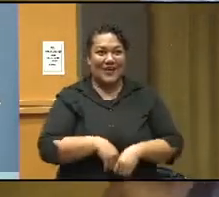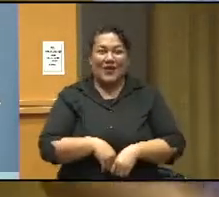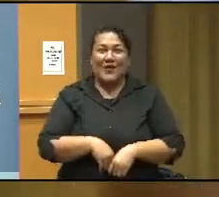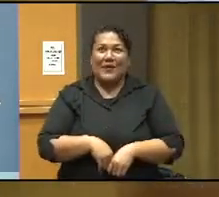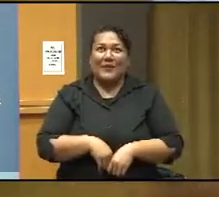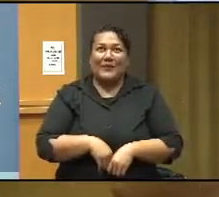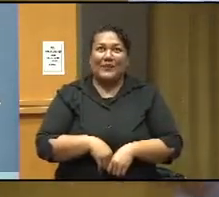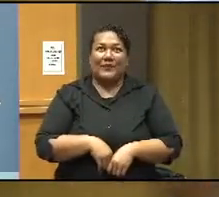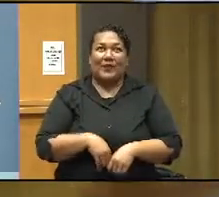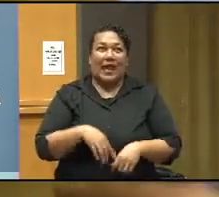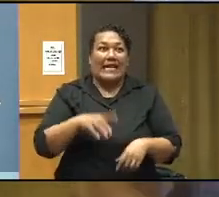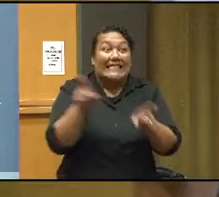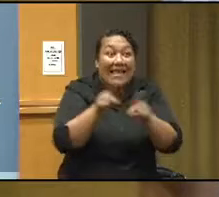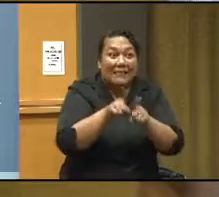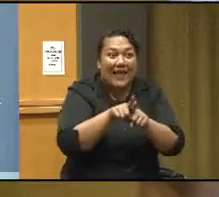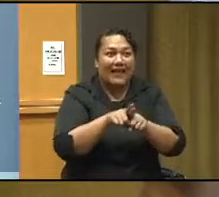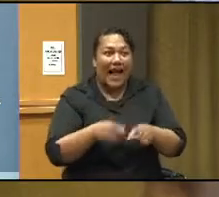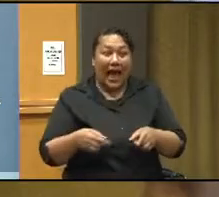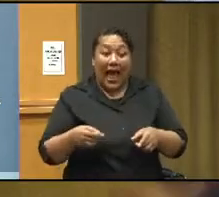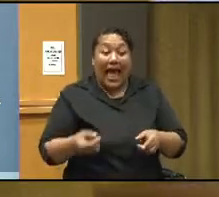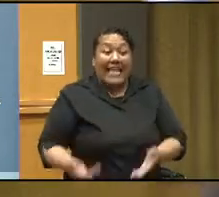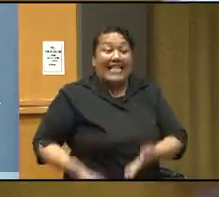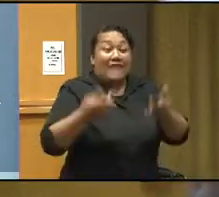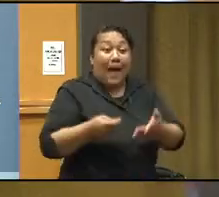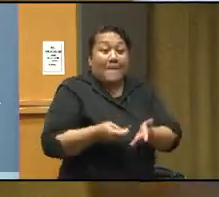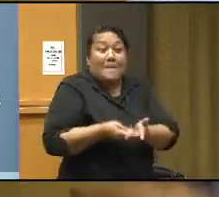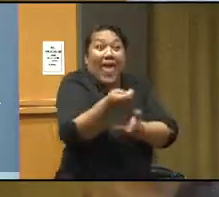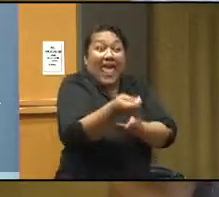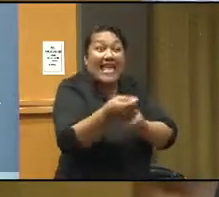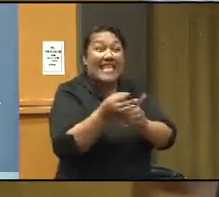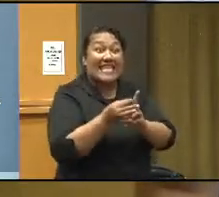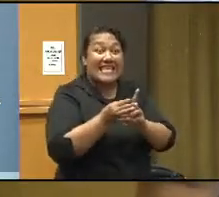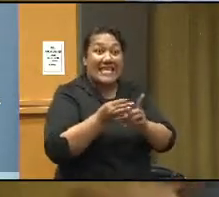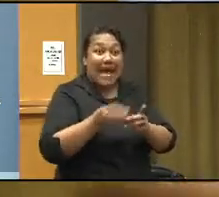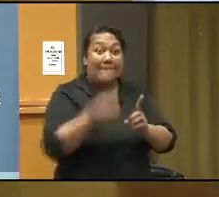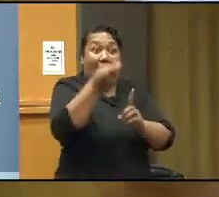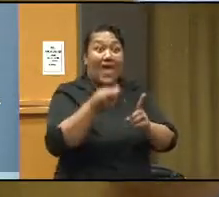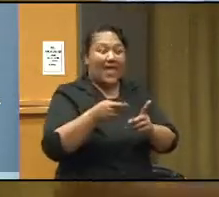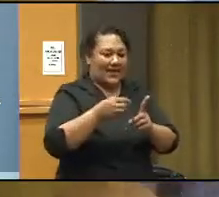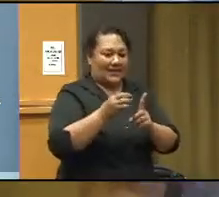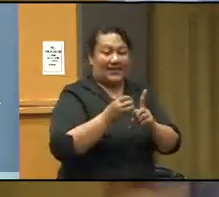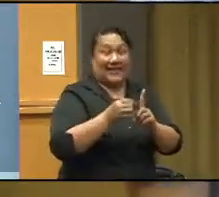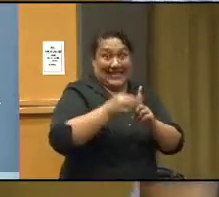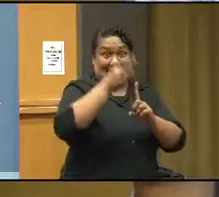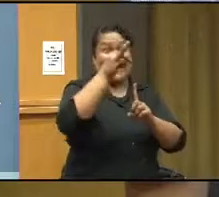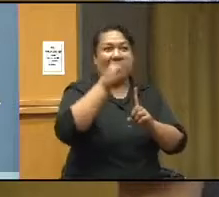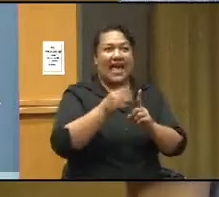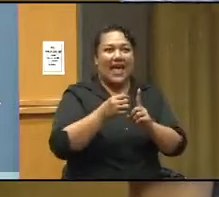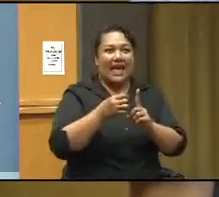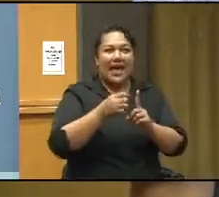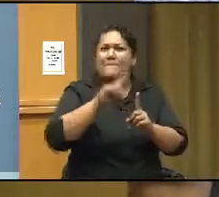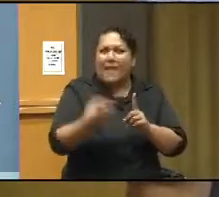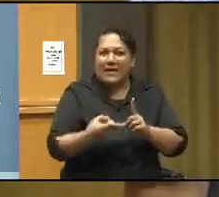give a pay increase, but cut the tea and the coffee. So they evaluate it in that way. And there's a question on OHS, whether they should